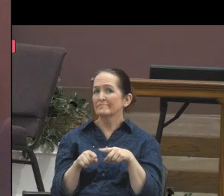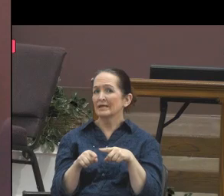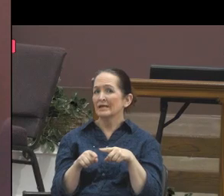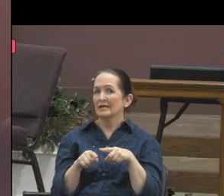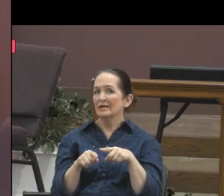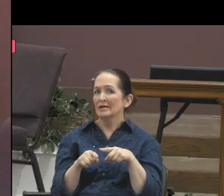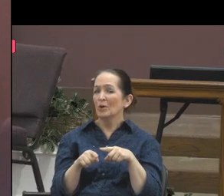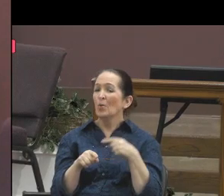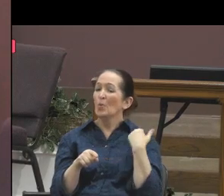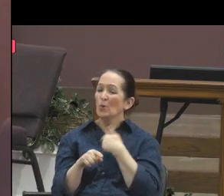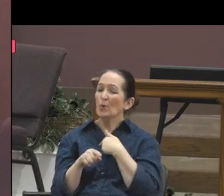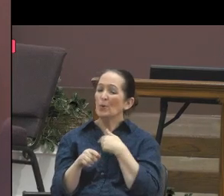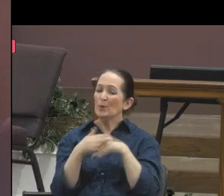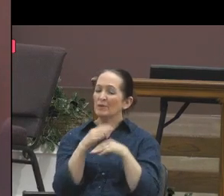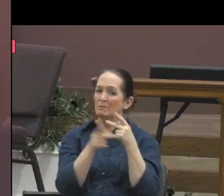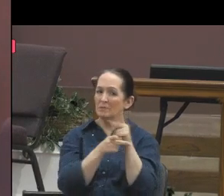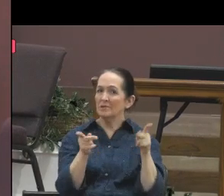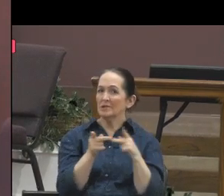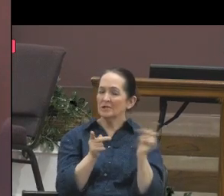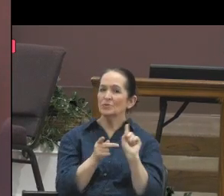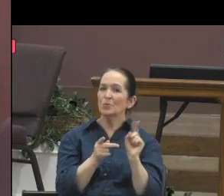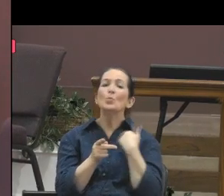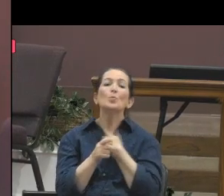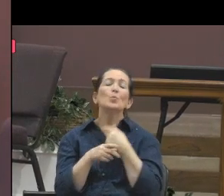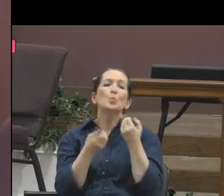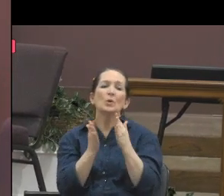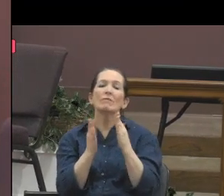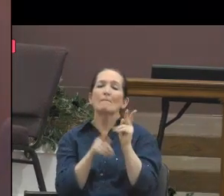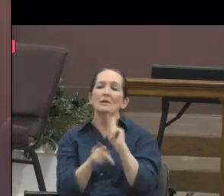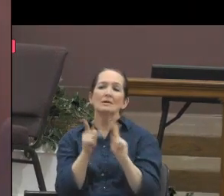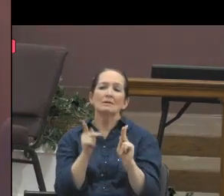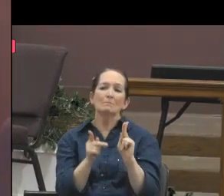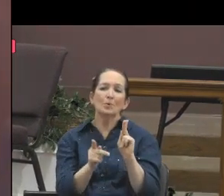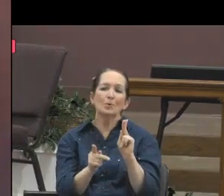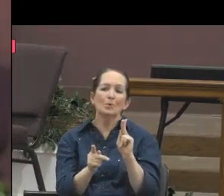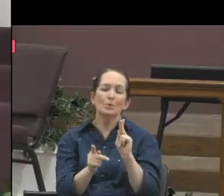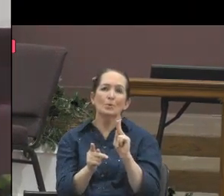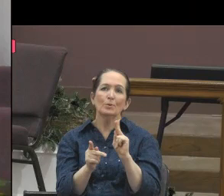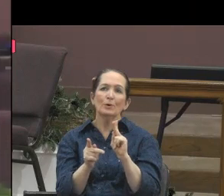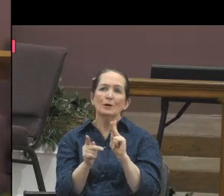We have gotten to the place where we allow people